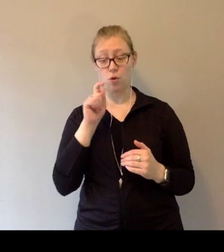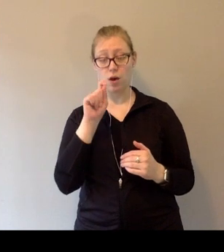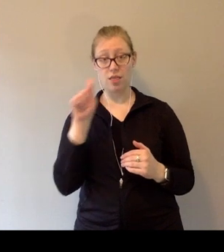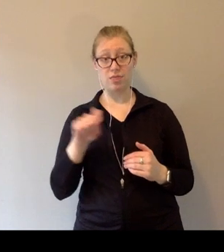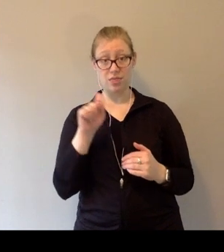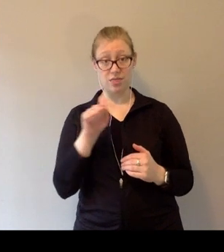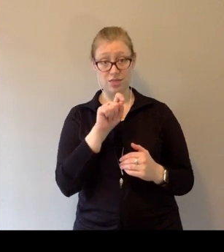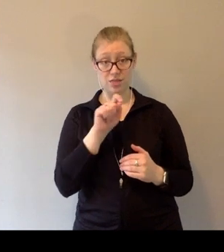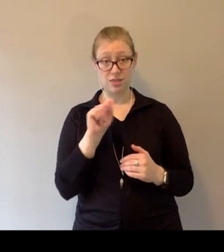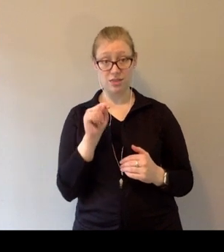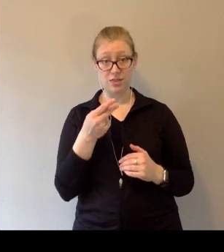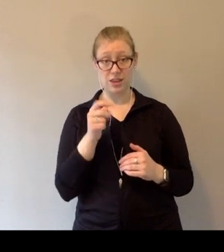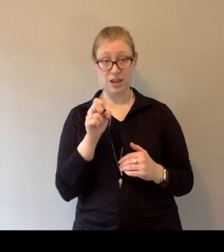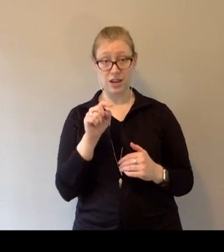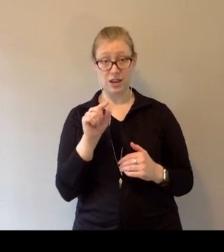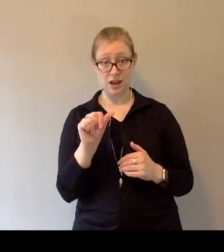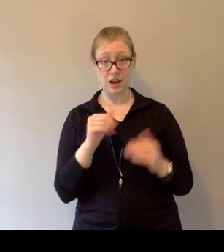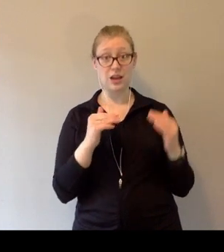over hypotenuse,